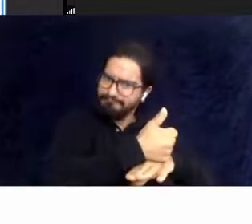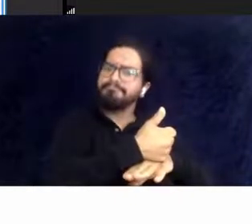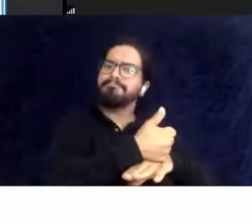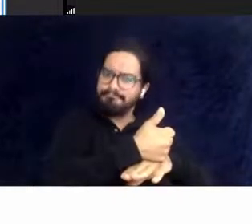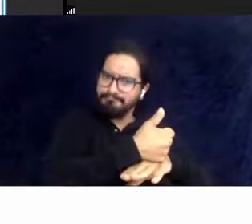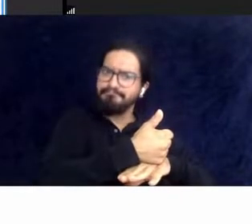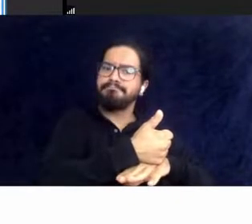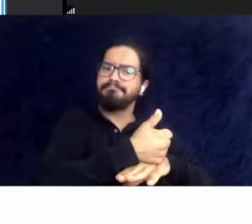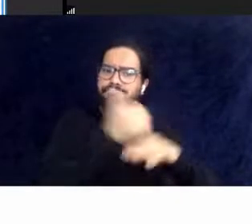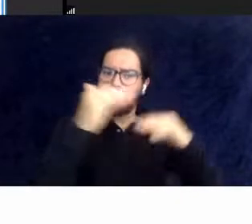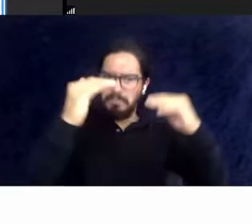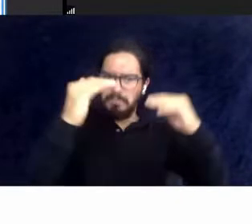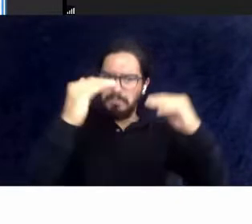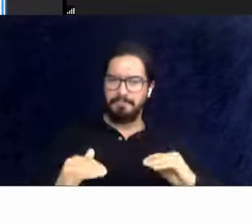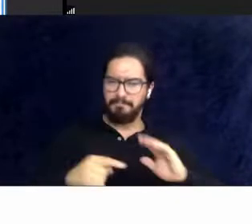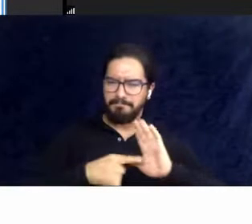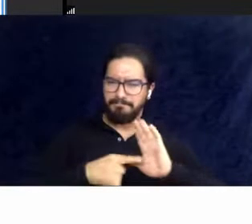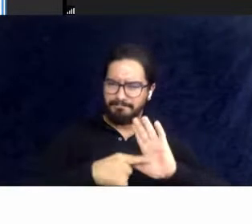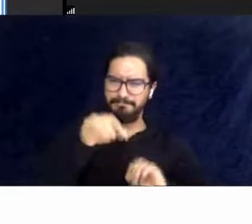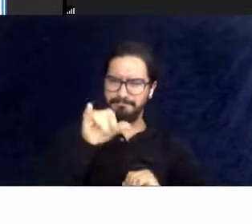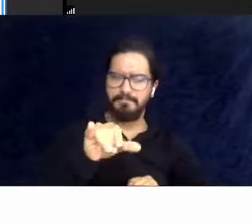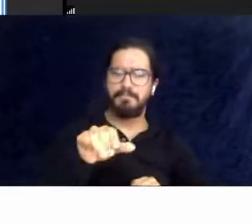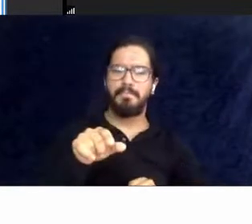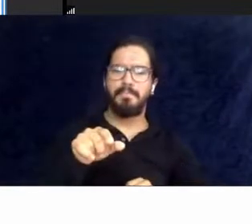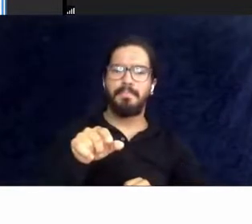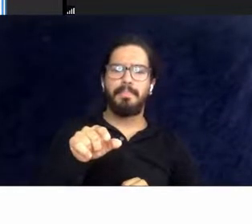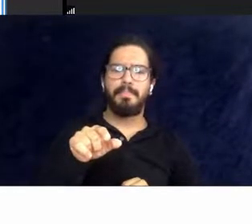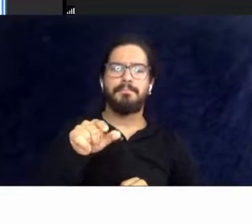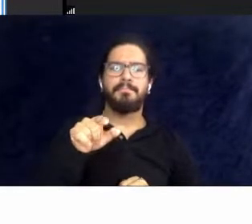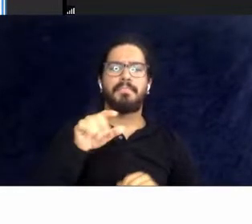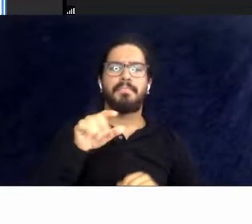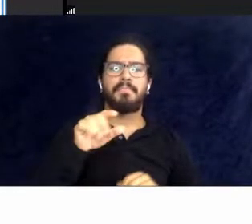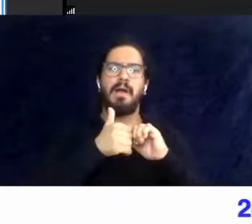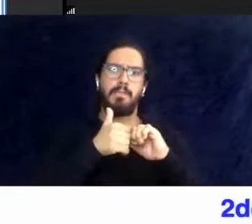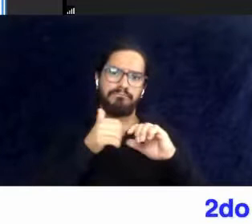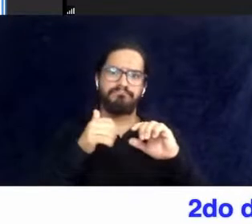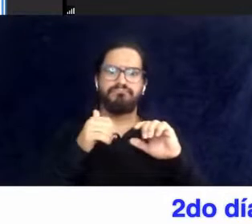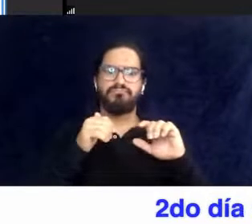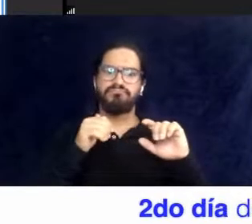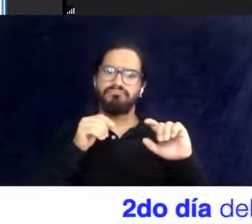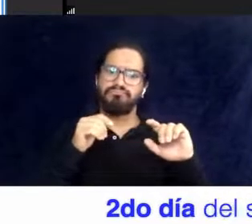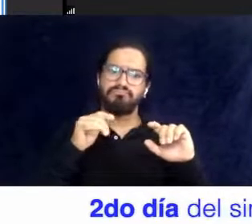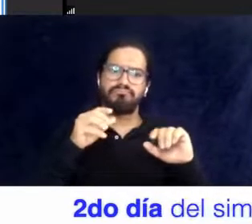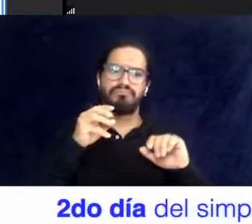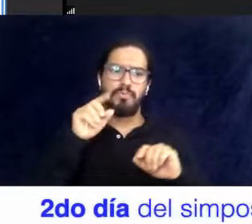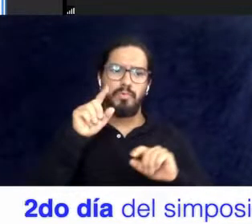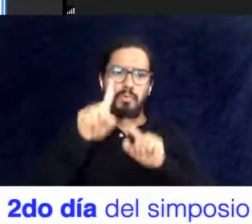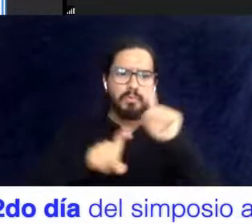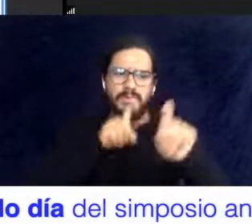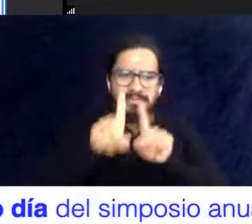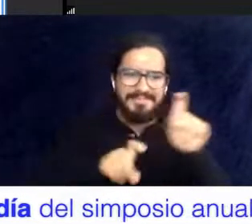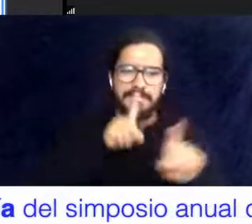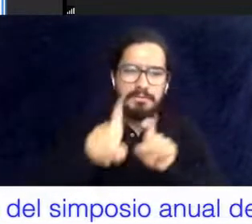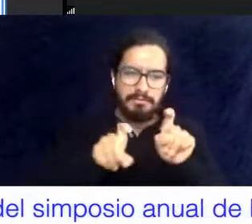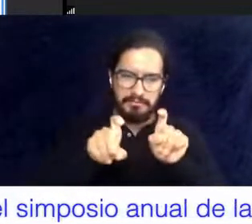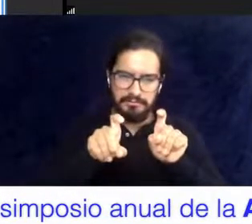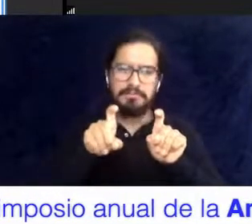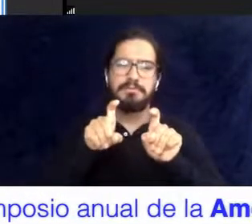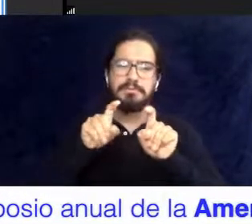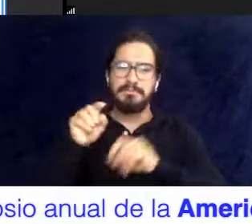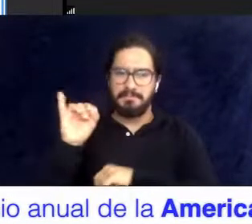in-place surveillance is used to detect respiratory infections, and also to ensure that countries are